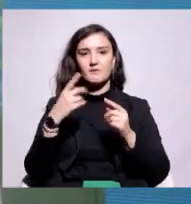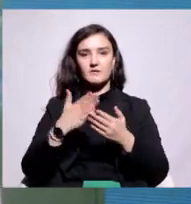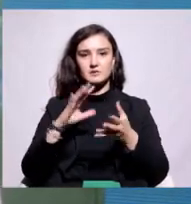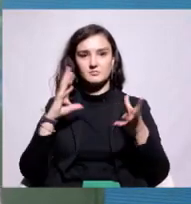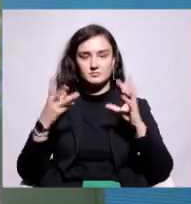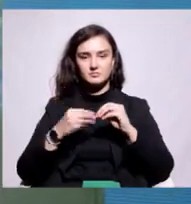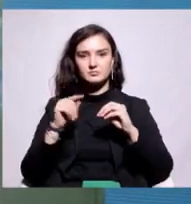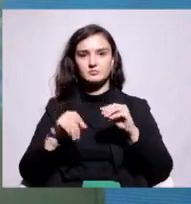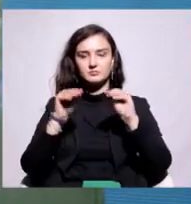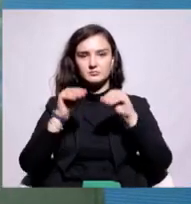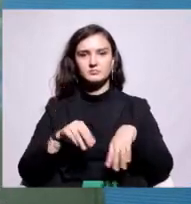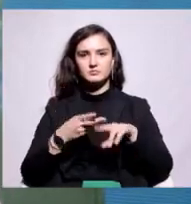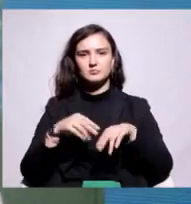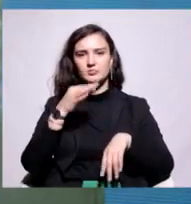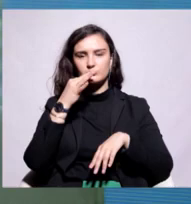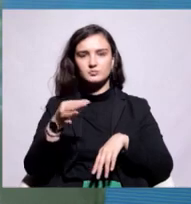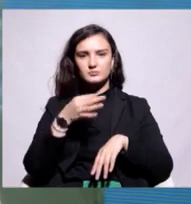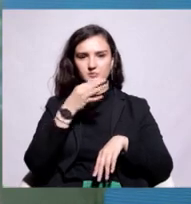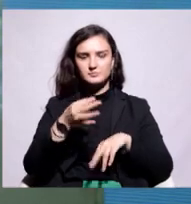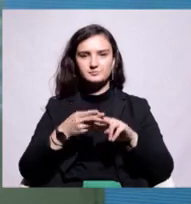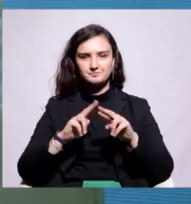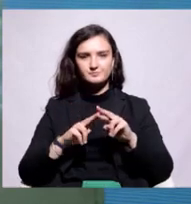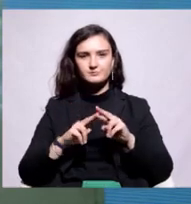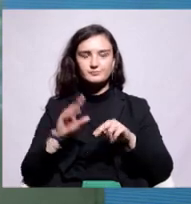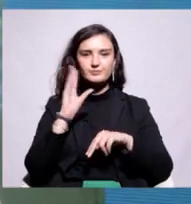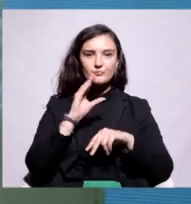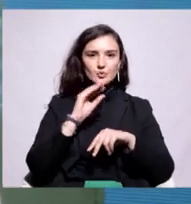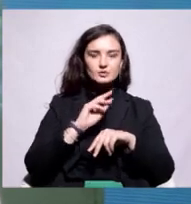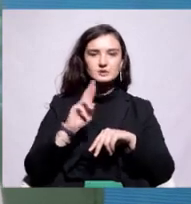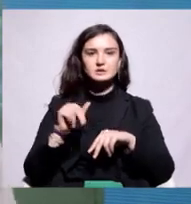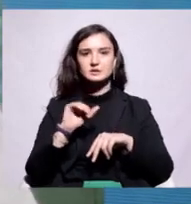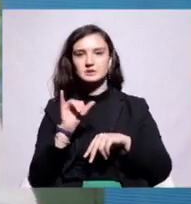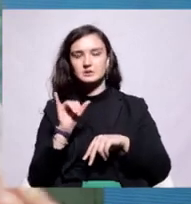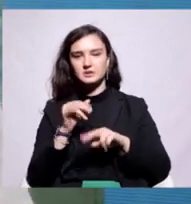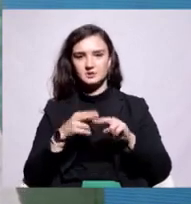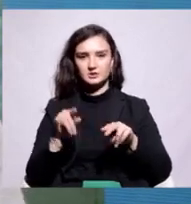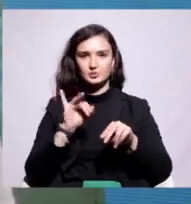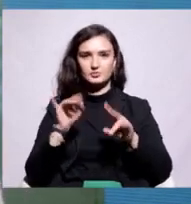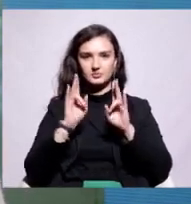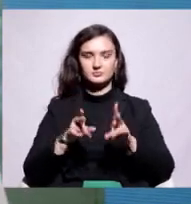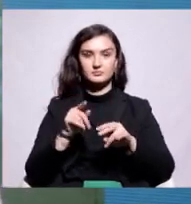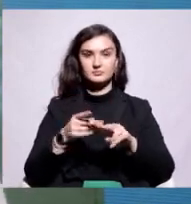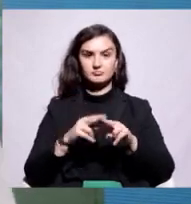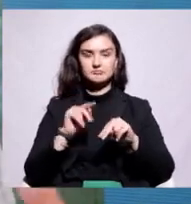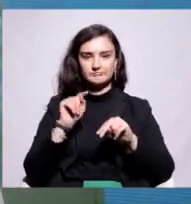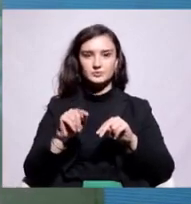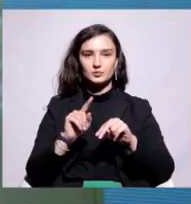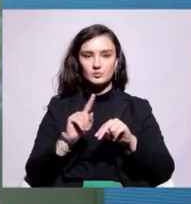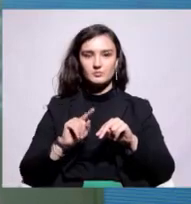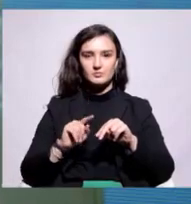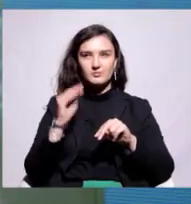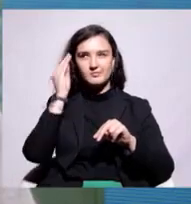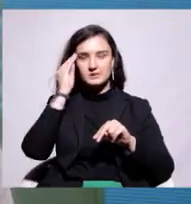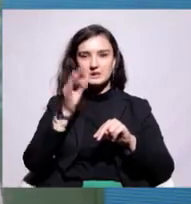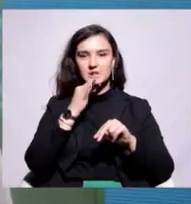setting. And the setting, we try to answer the questions of the when and the where of the story to give you a better